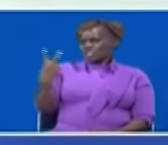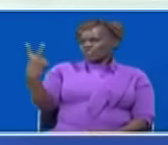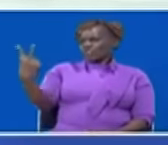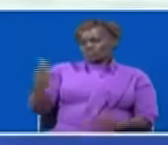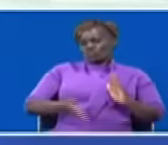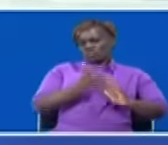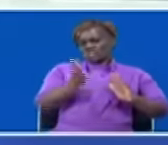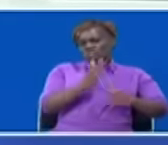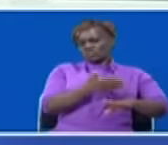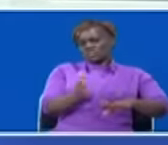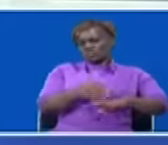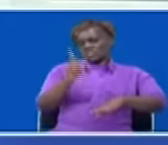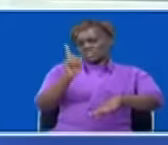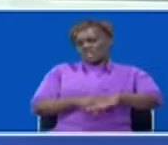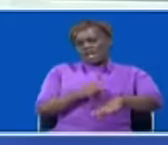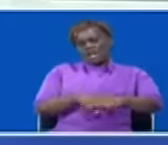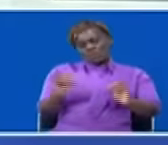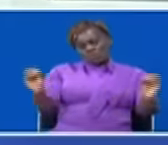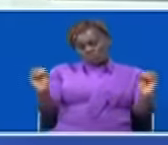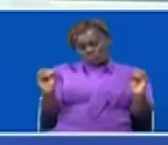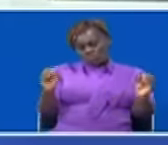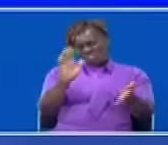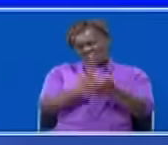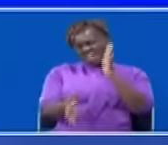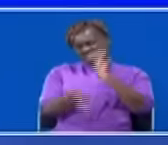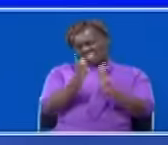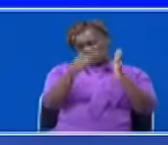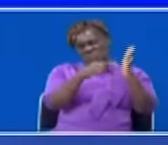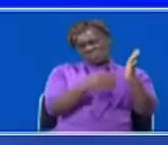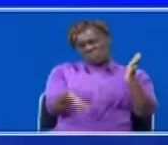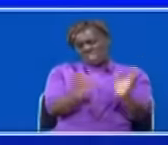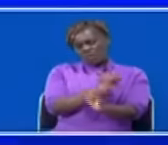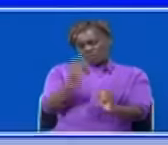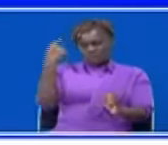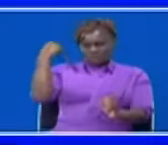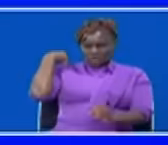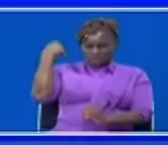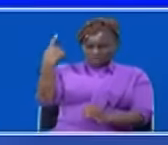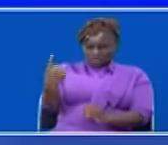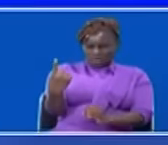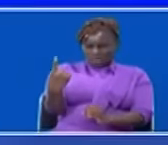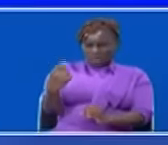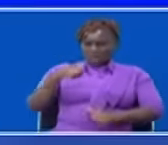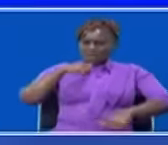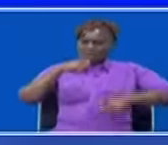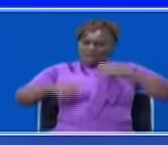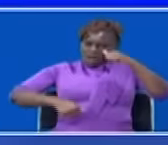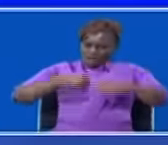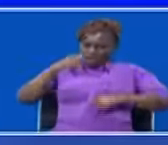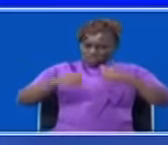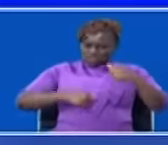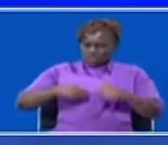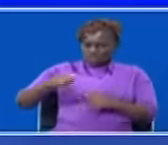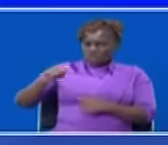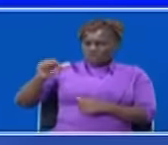waste too much time on nothing, really, because this is nothing. There are no issues here. Mm-hmm. Number one, the action taken by